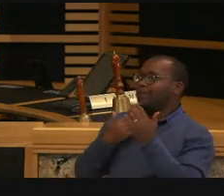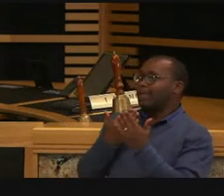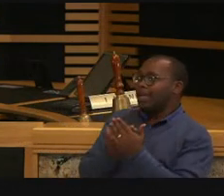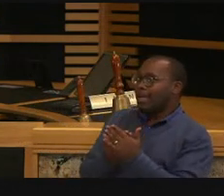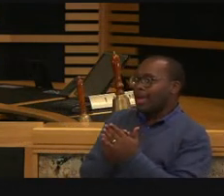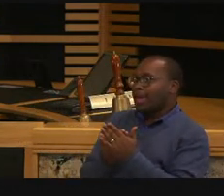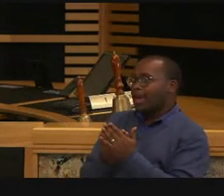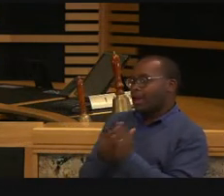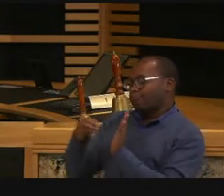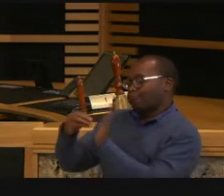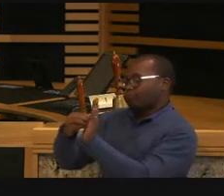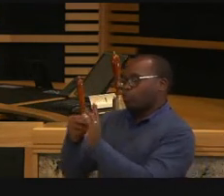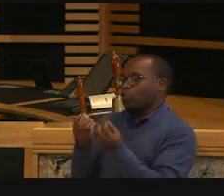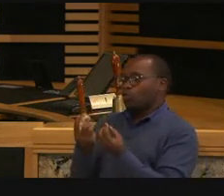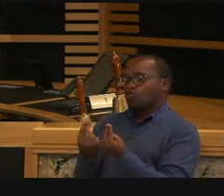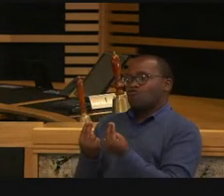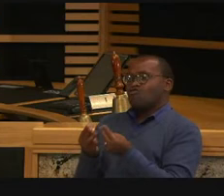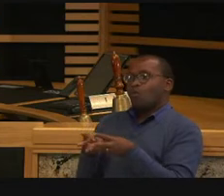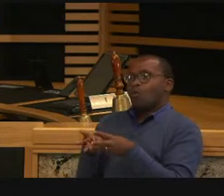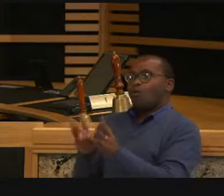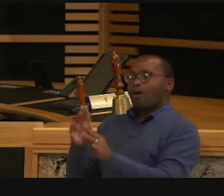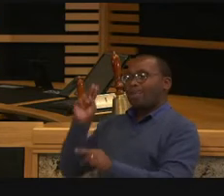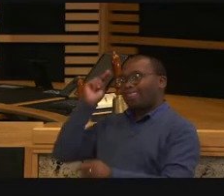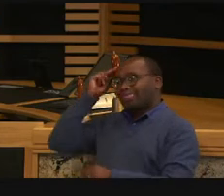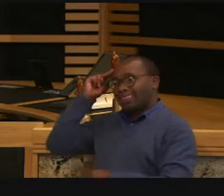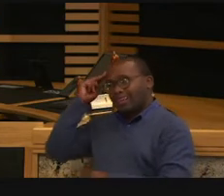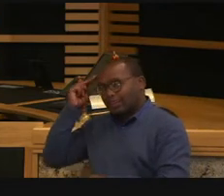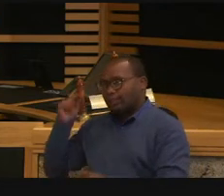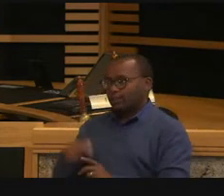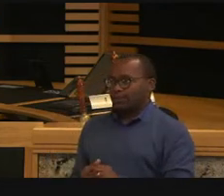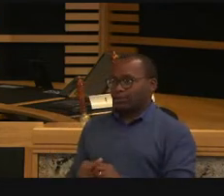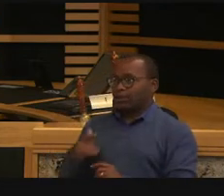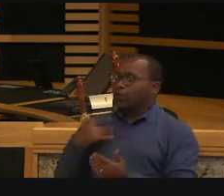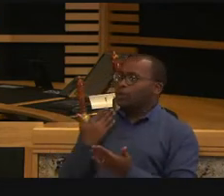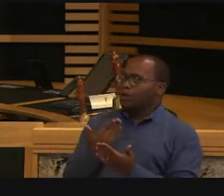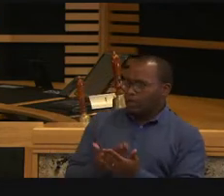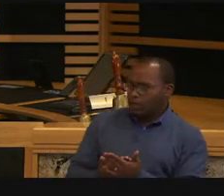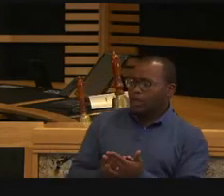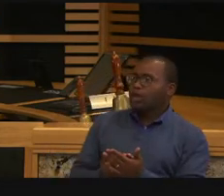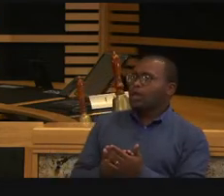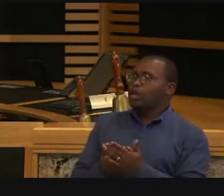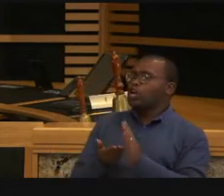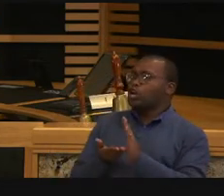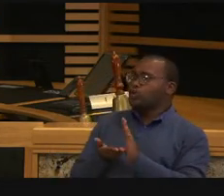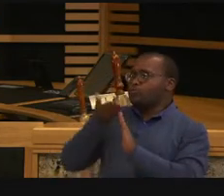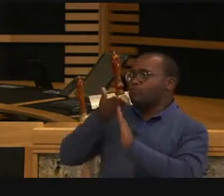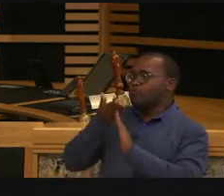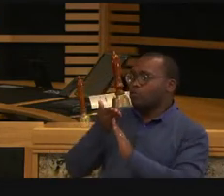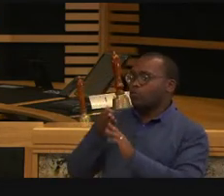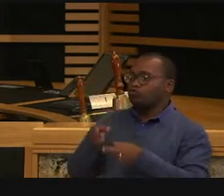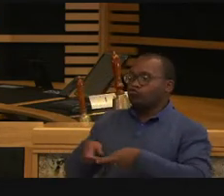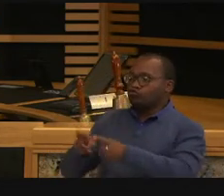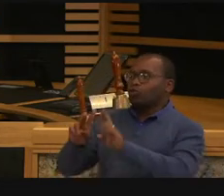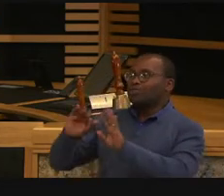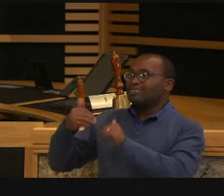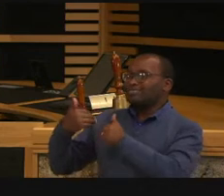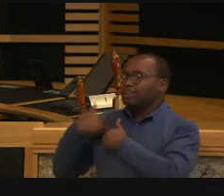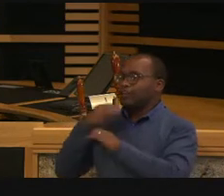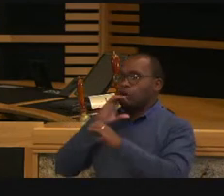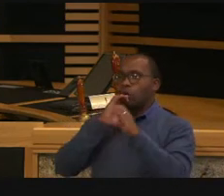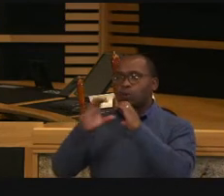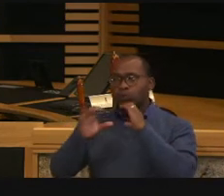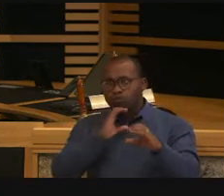and fresh approaches to complex problems. We will improve road safety communication. We will use social media,